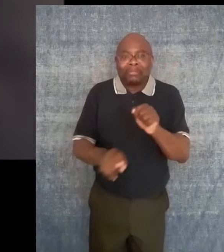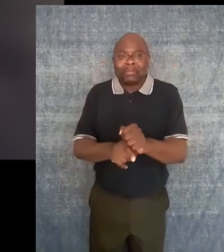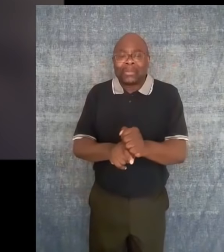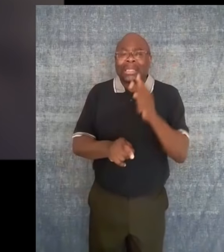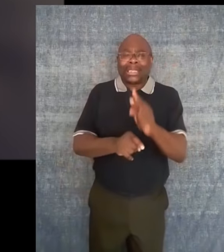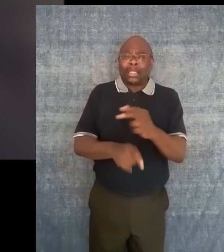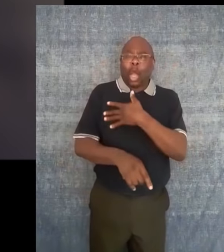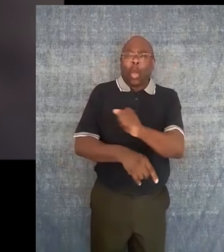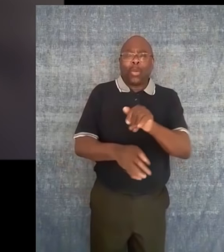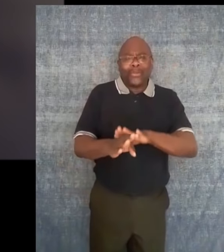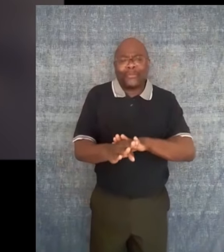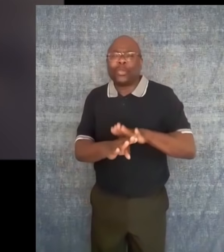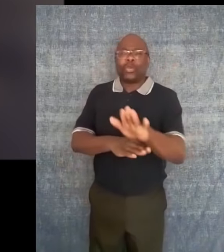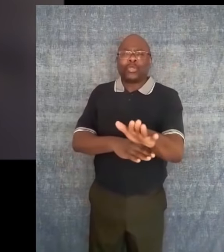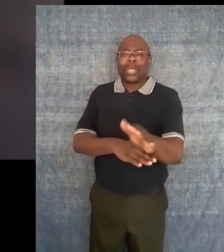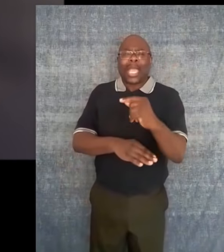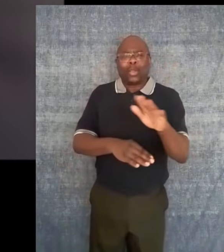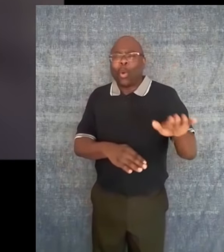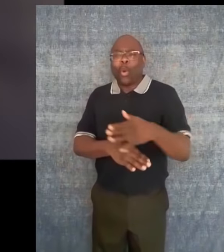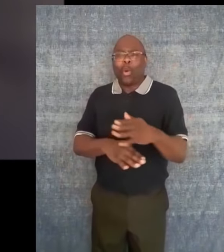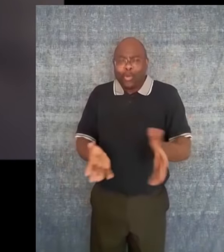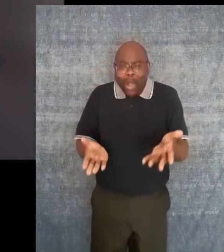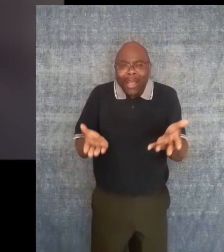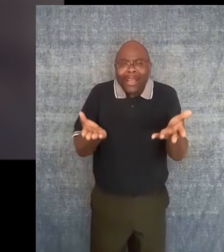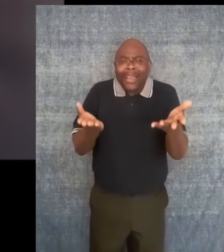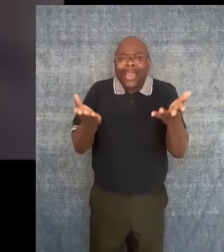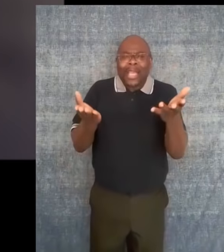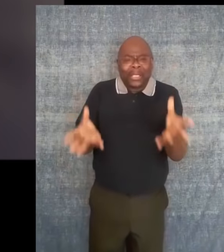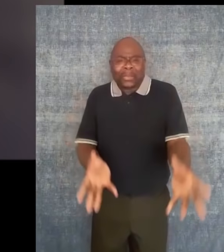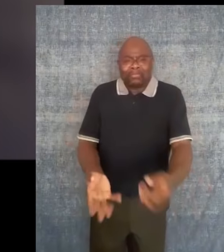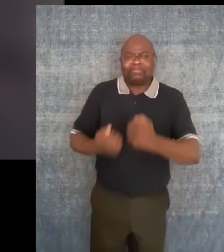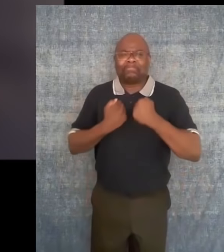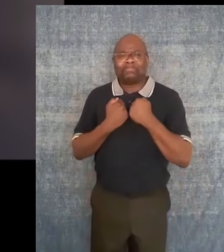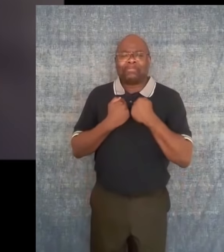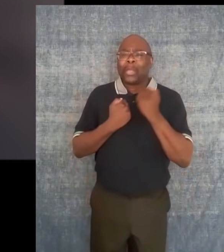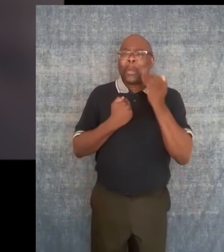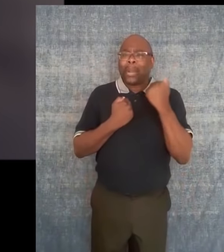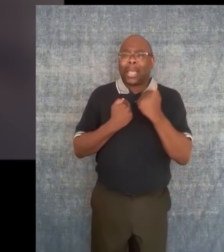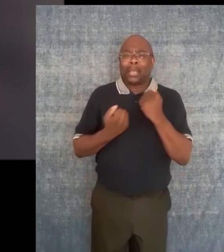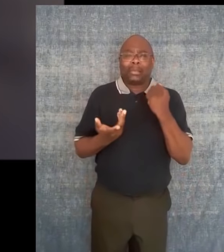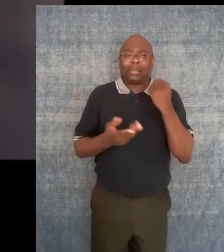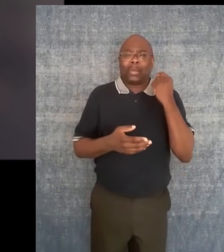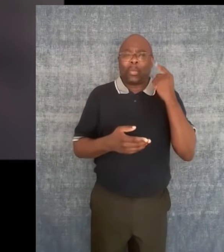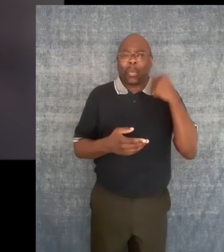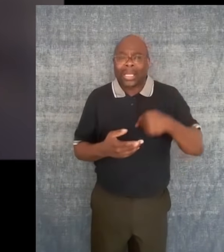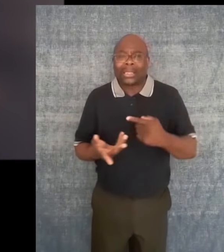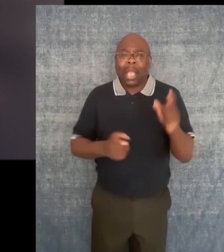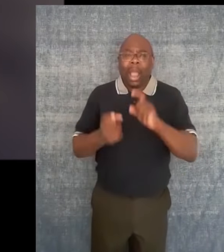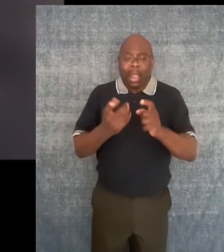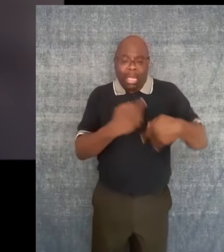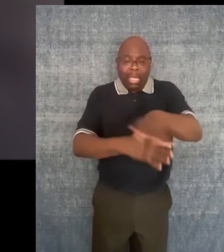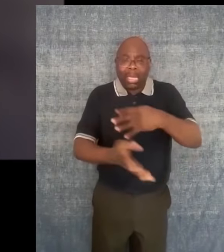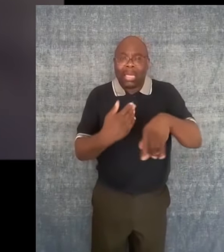and the future. So we can all rise. Let's embrace black and white and the colours